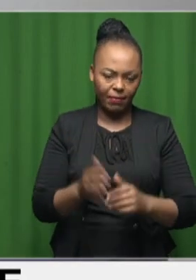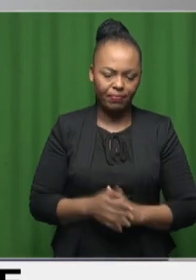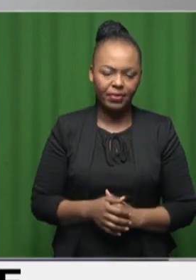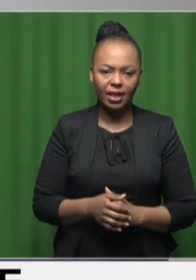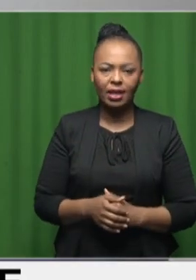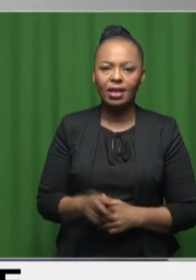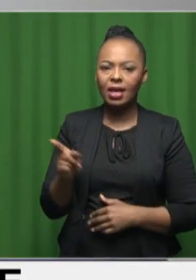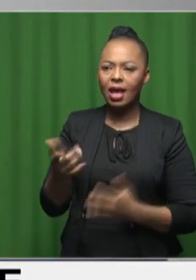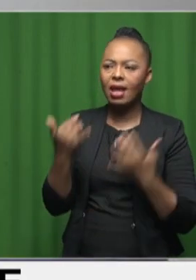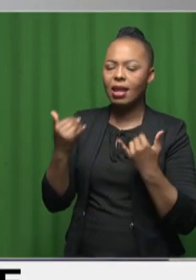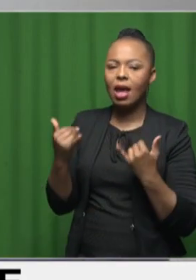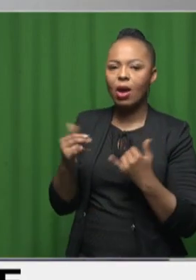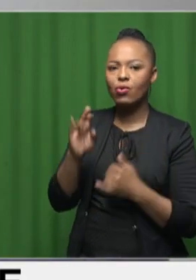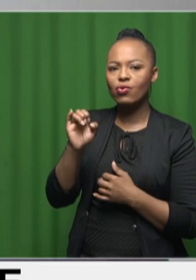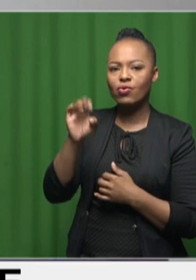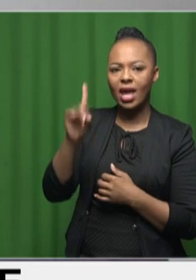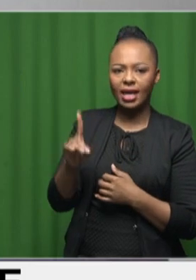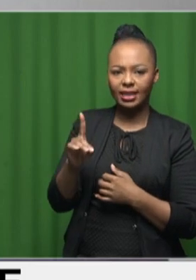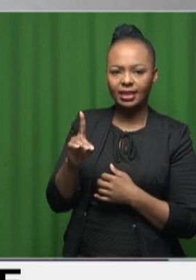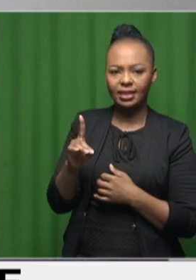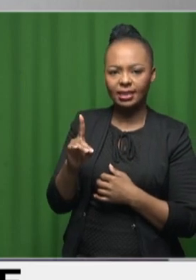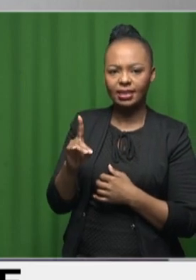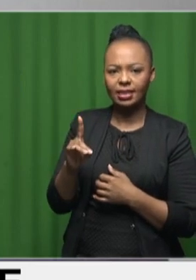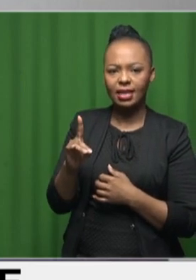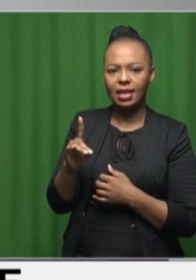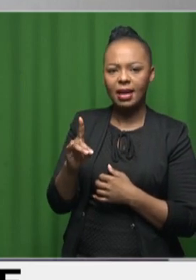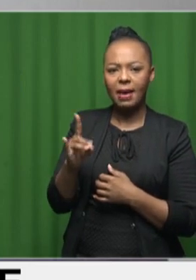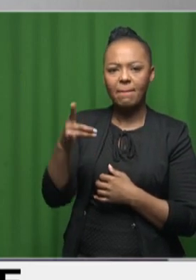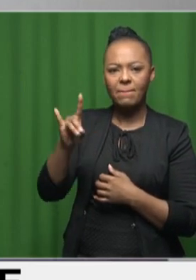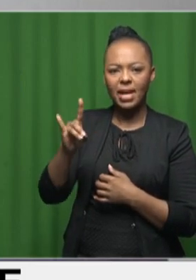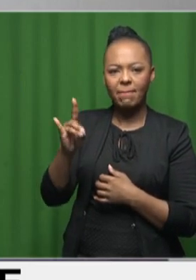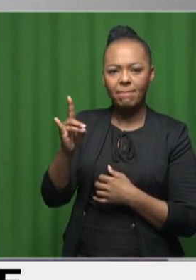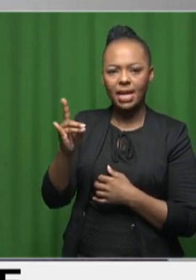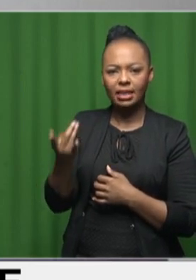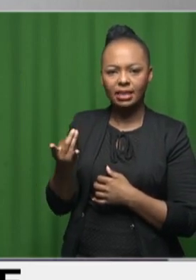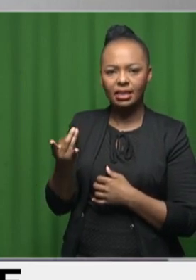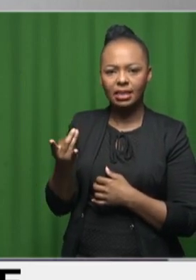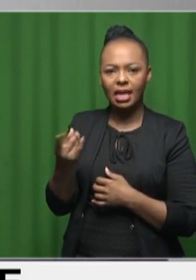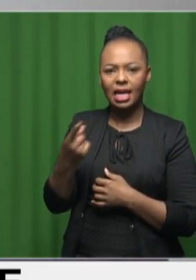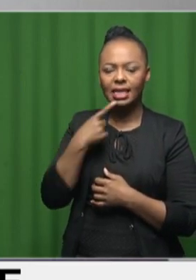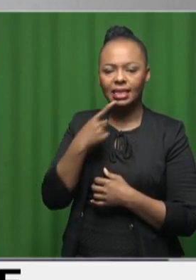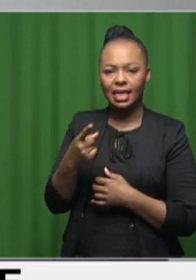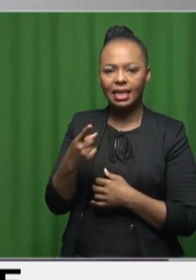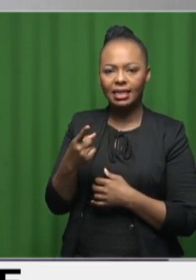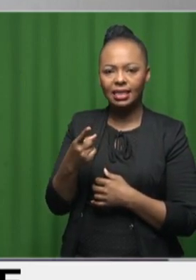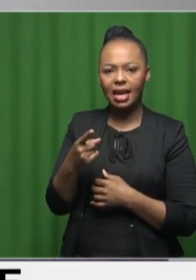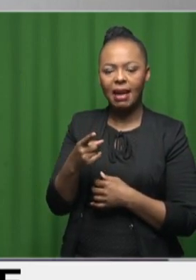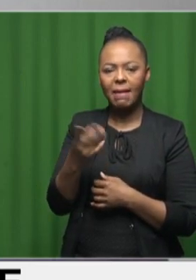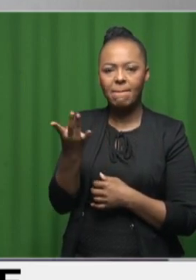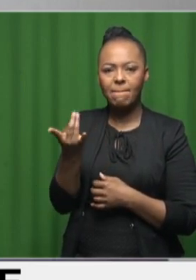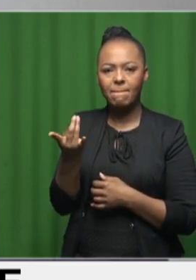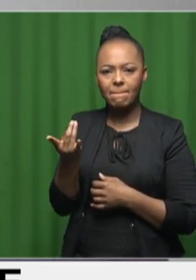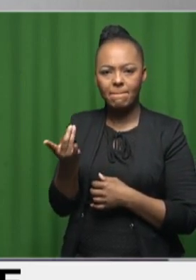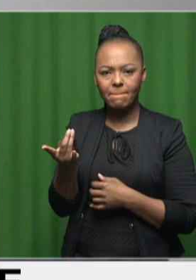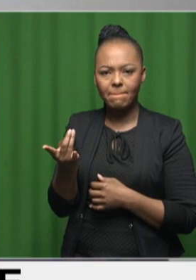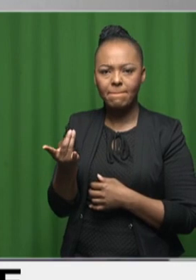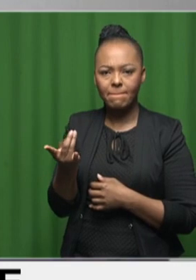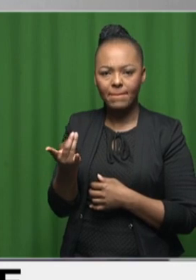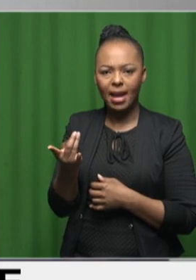Meat Producers Organization is also warning that cattle and sheep meat prices